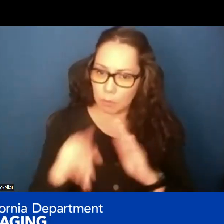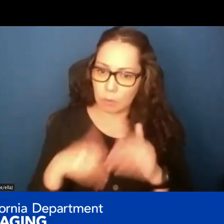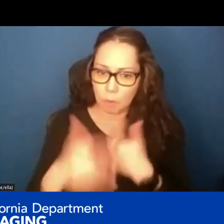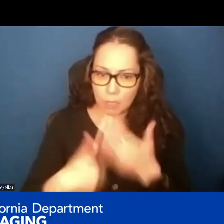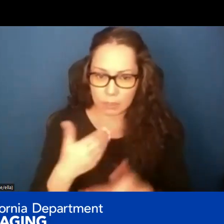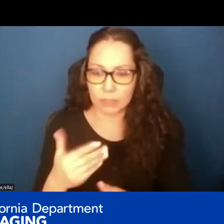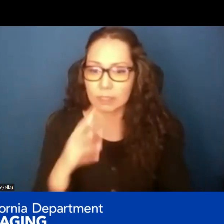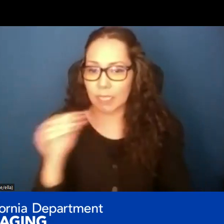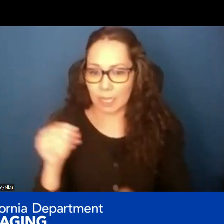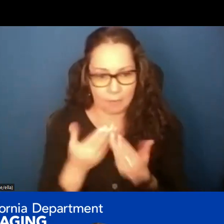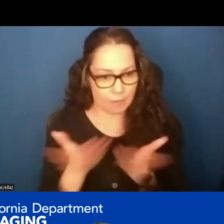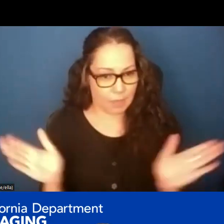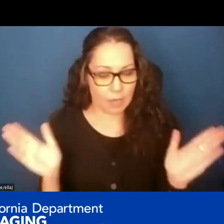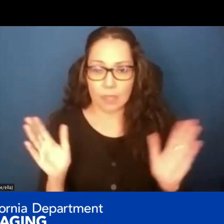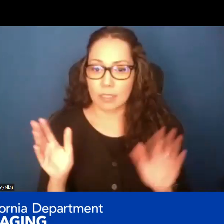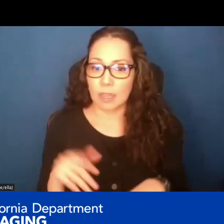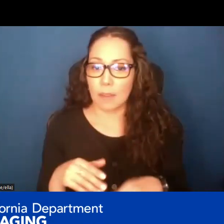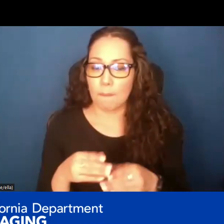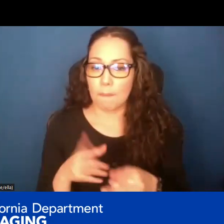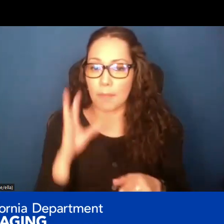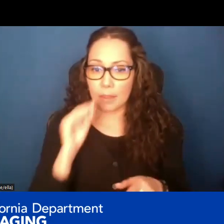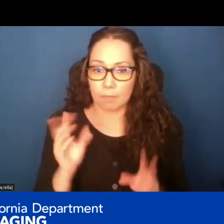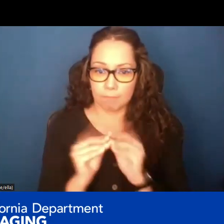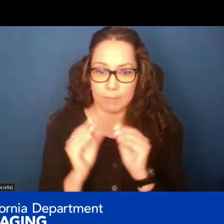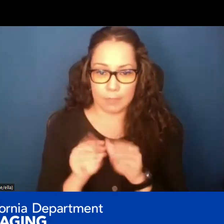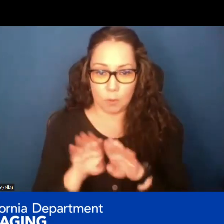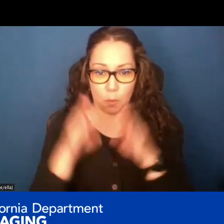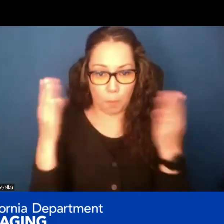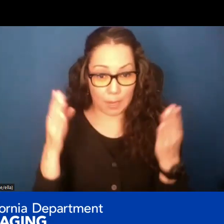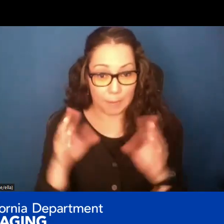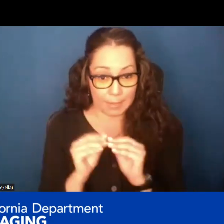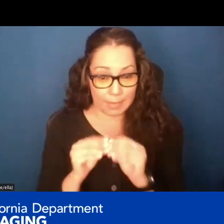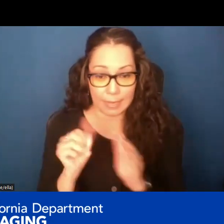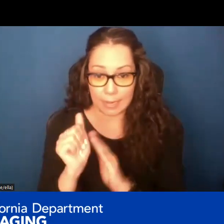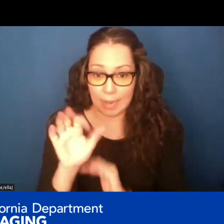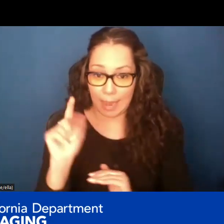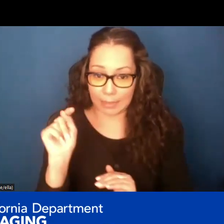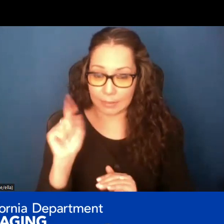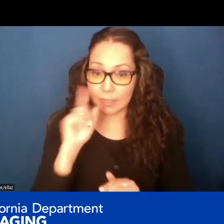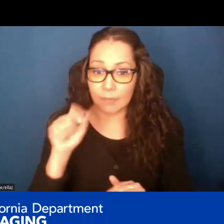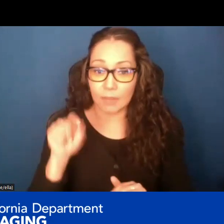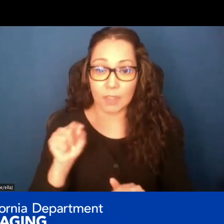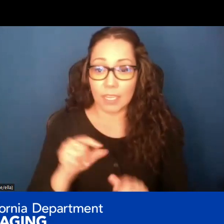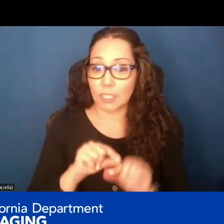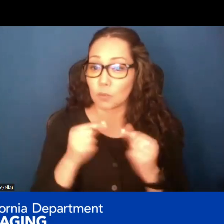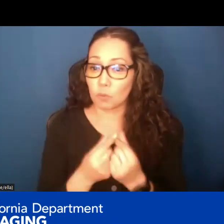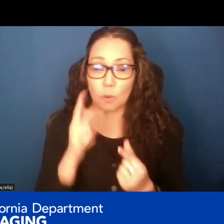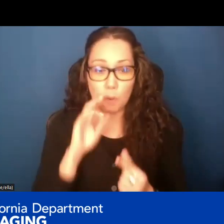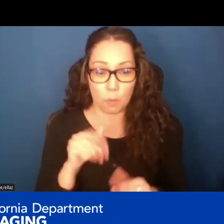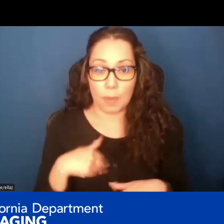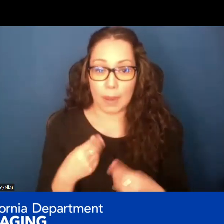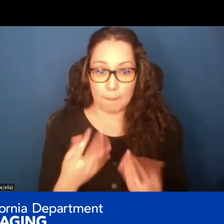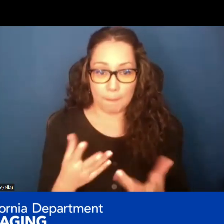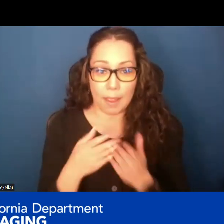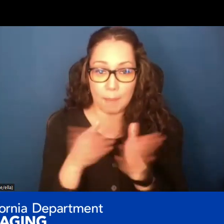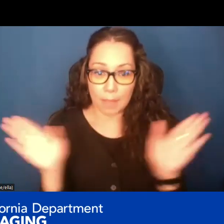will be held publicly and are subject to the Bagley-Keene Open Meeting Act. And all sessions of this workgroup will be made public and we will